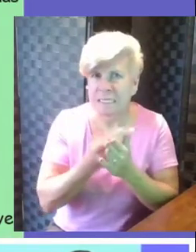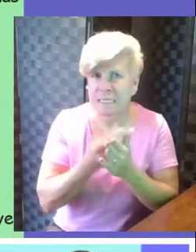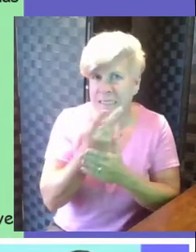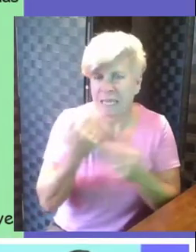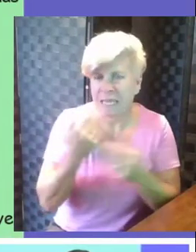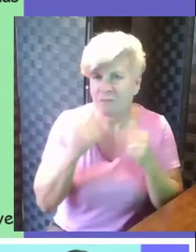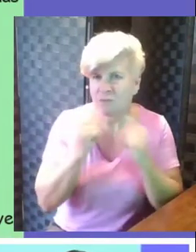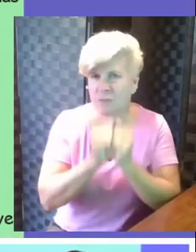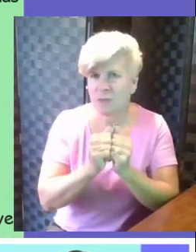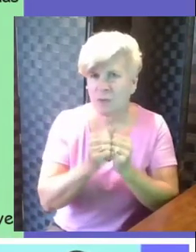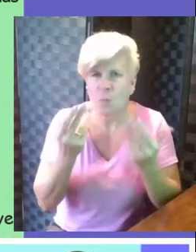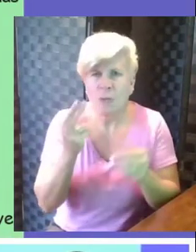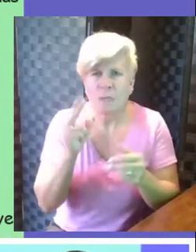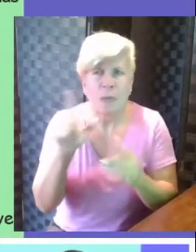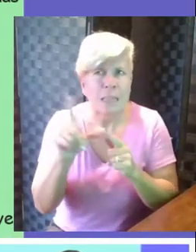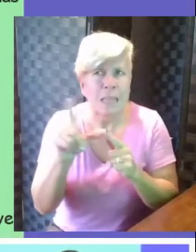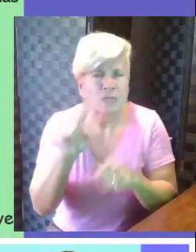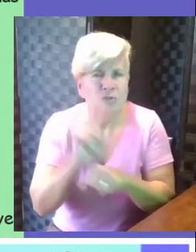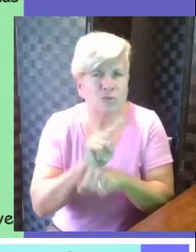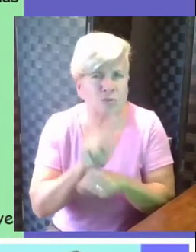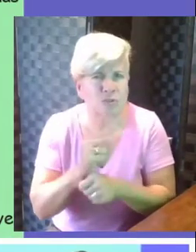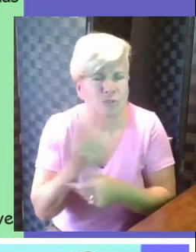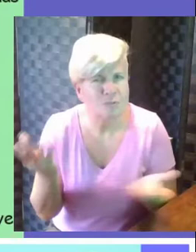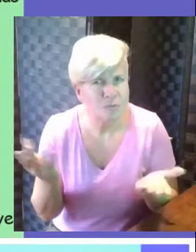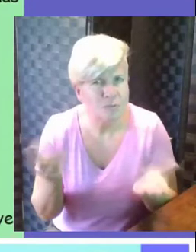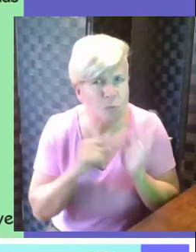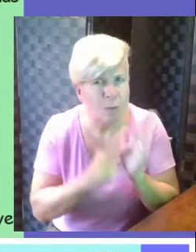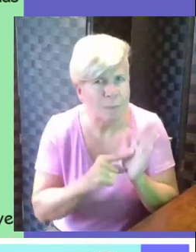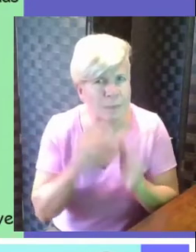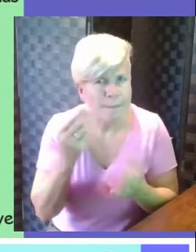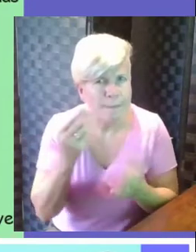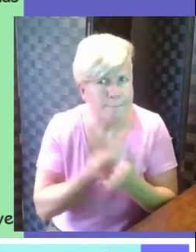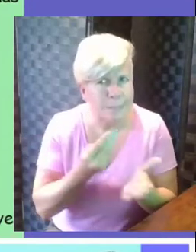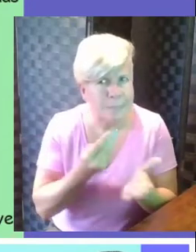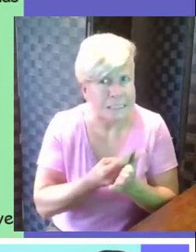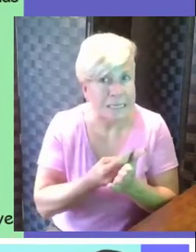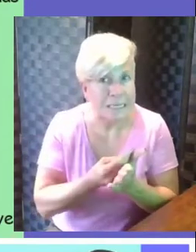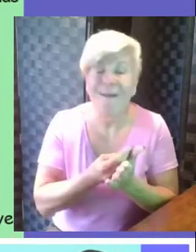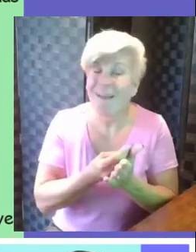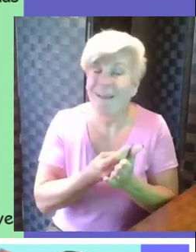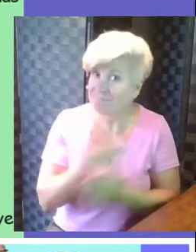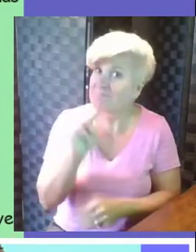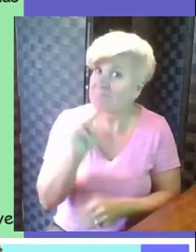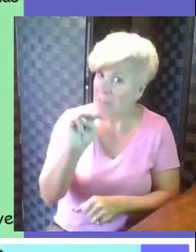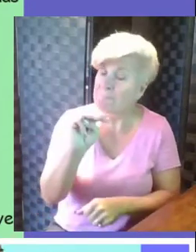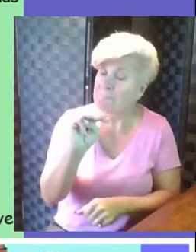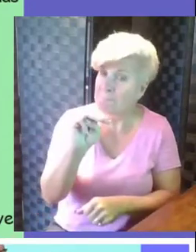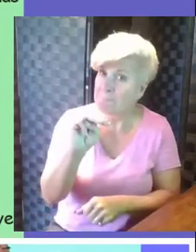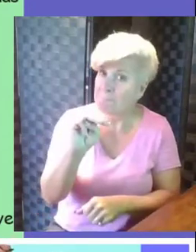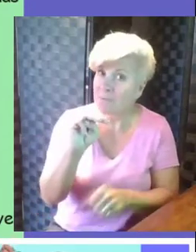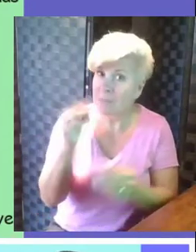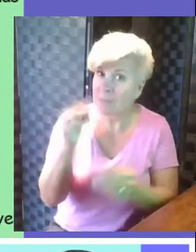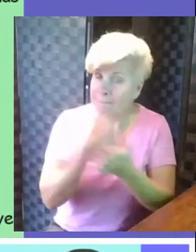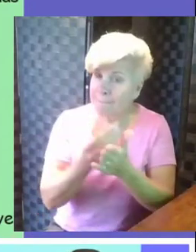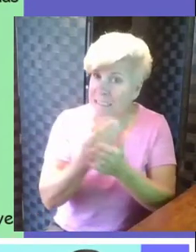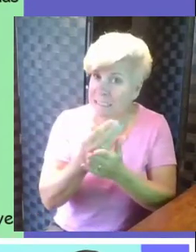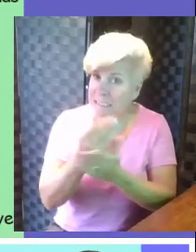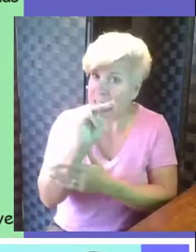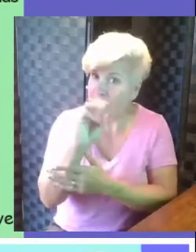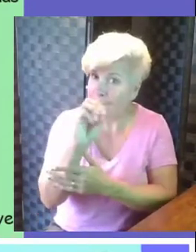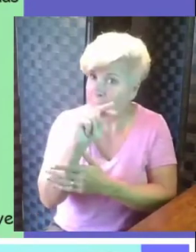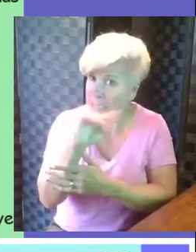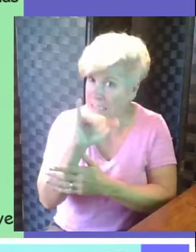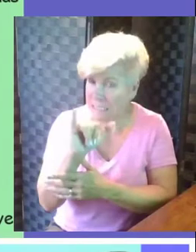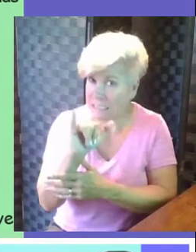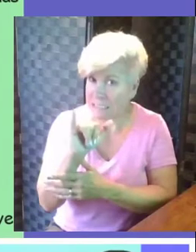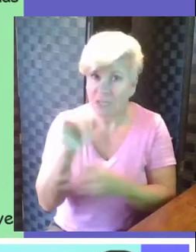together. So what letter could we use to represent money? Yeah, let's use M. Now remember, if you chose a different